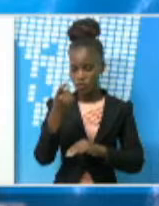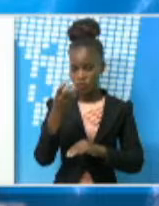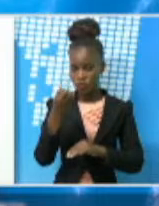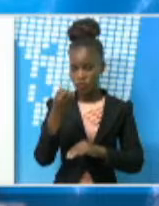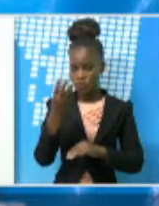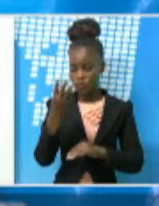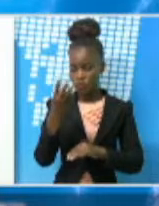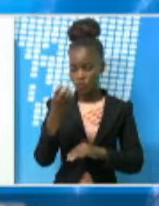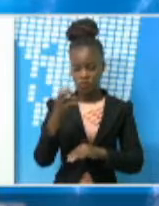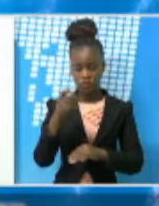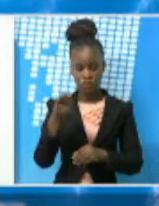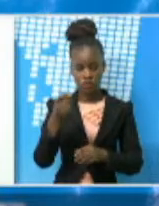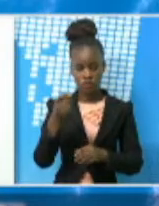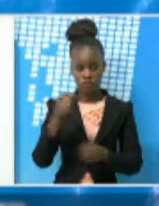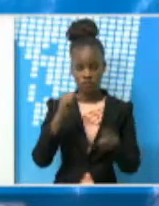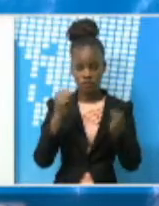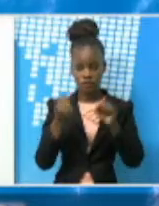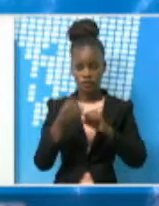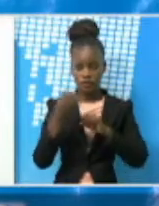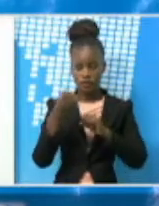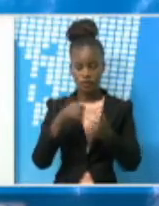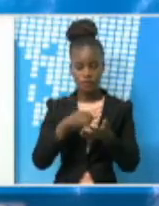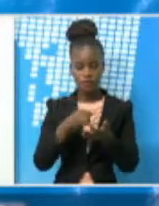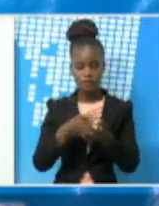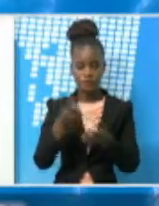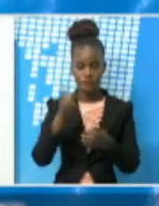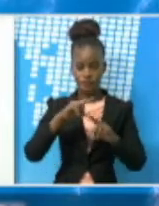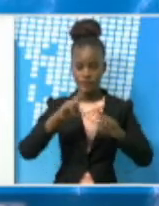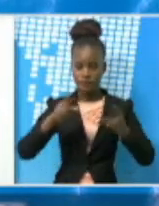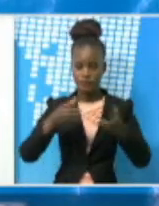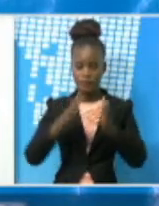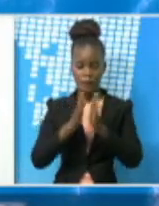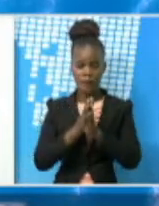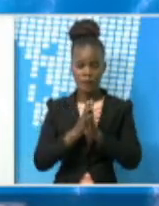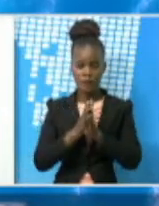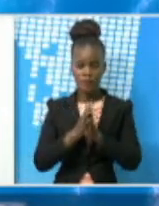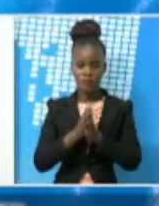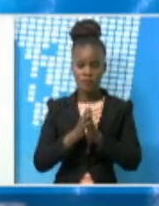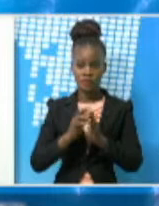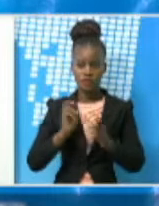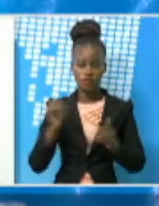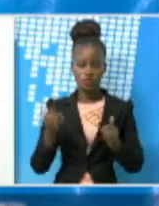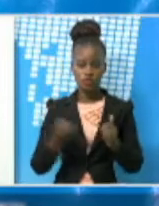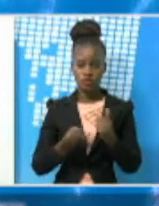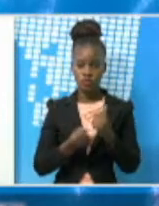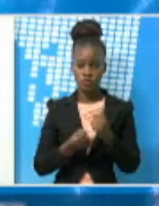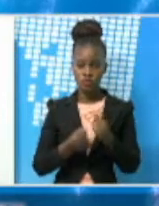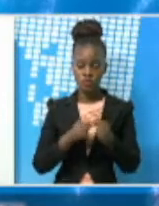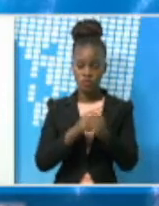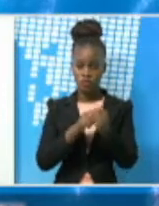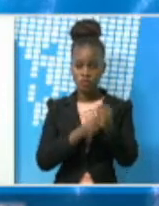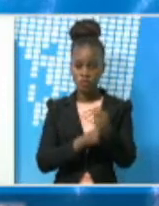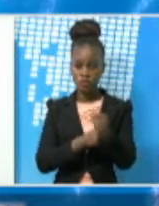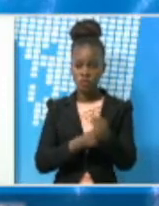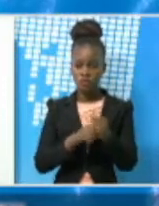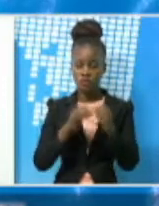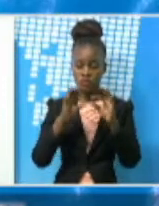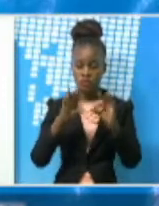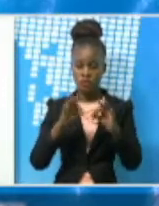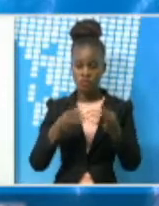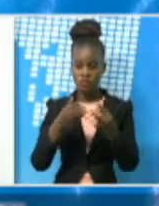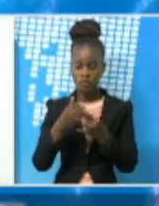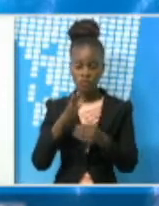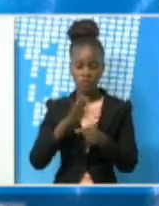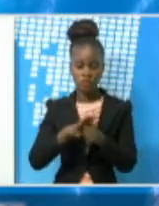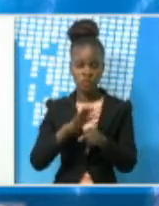return. So it's really a very big challenge. And it is our job to support customers either through a lot of